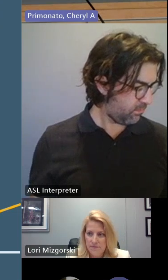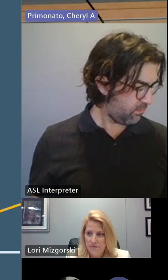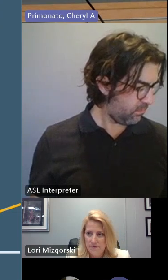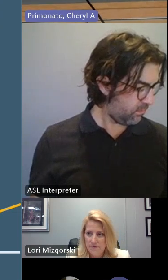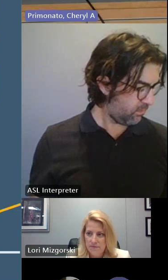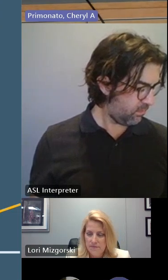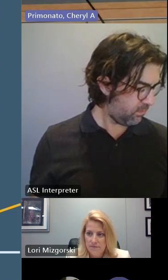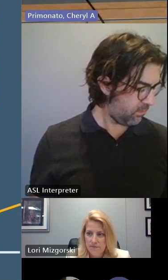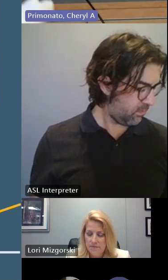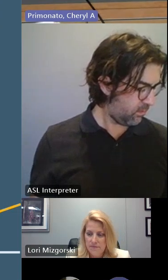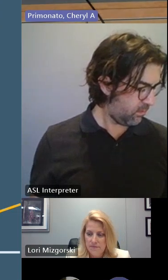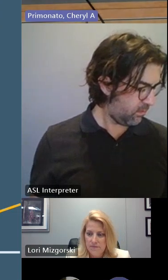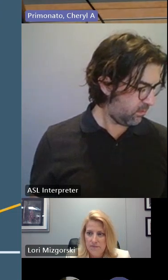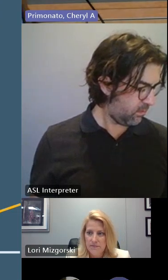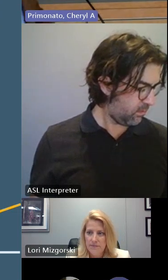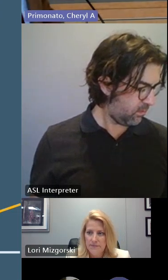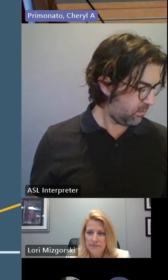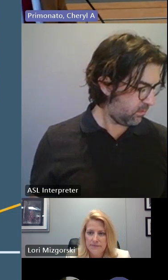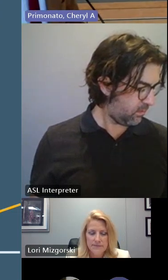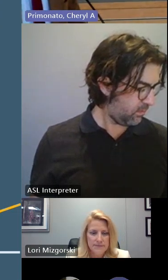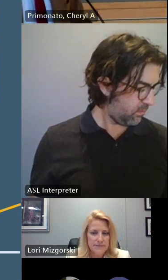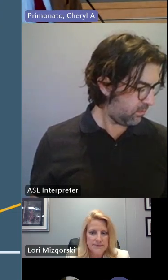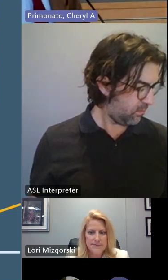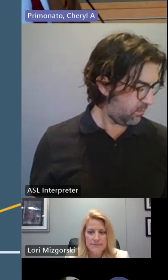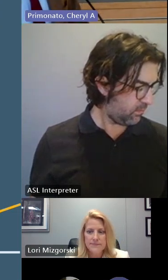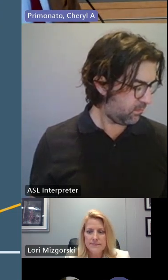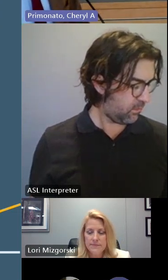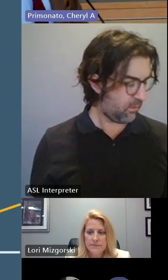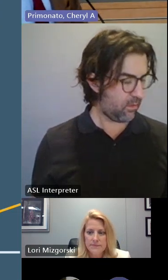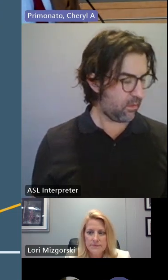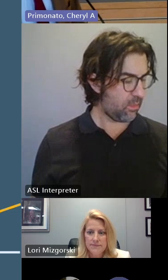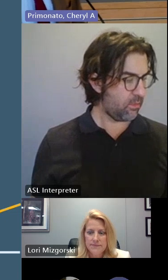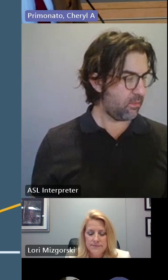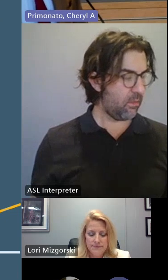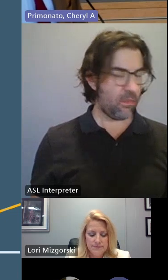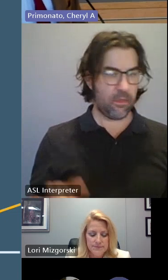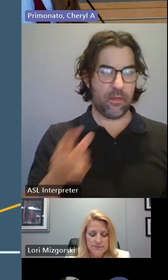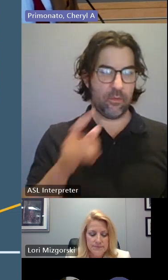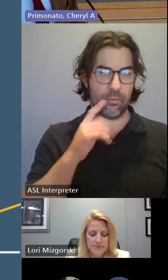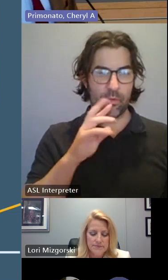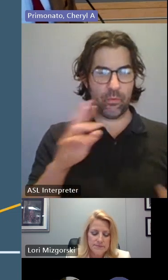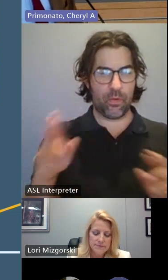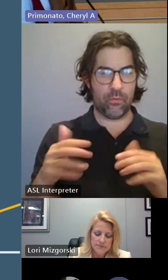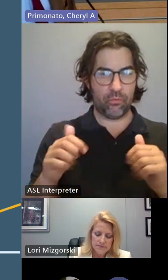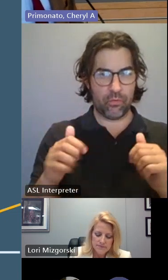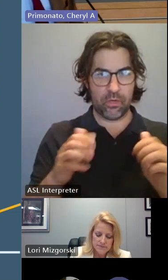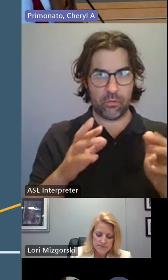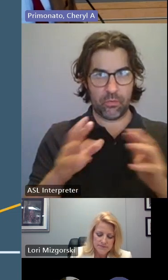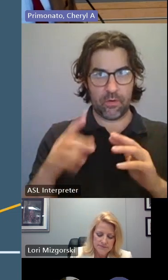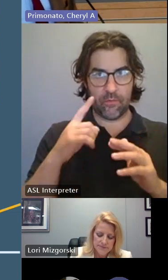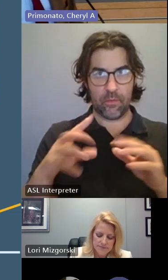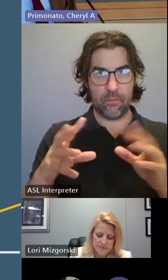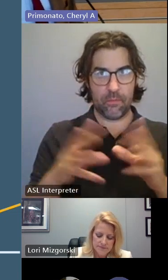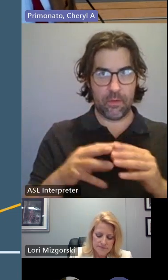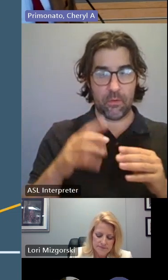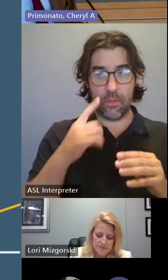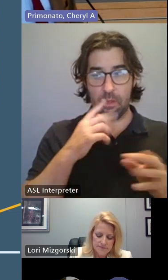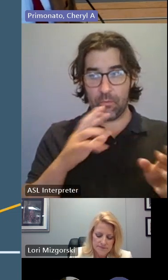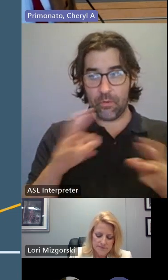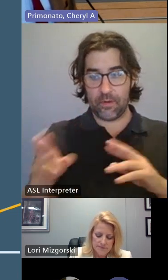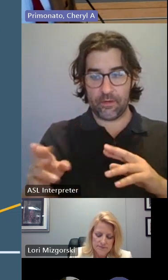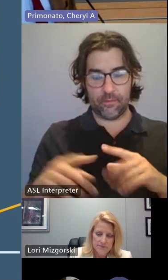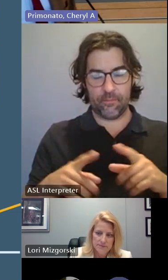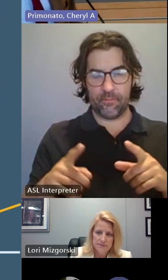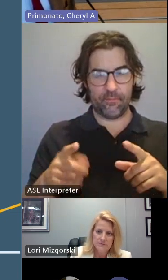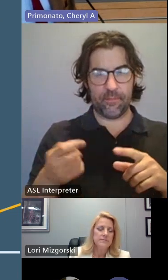Is there a reason for the? It just wasn't ready. We tried to get it ready for the meeting and we thought we were ready, but we're going to